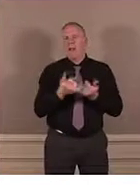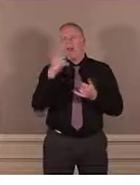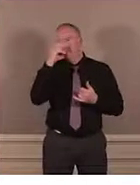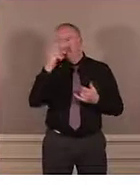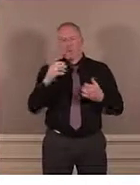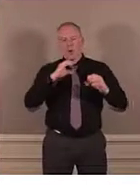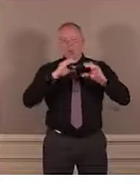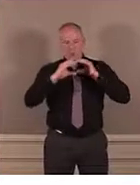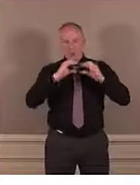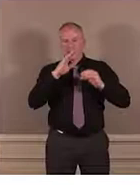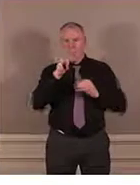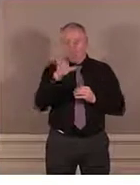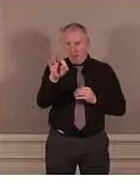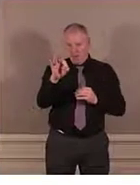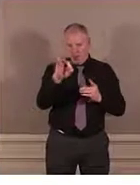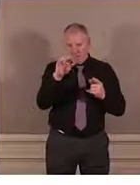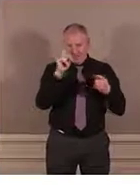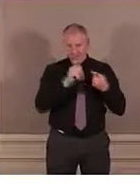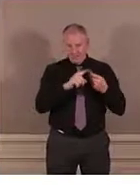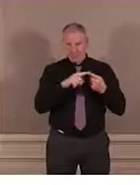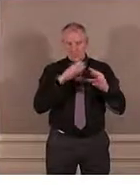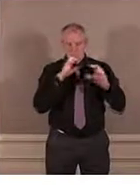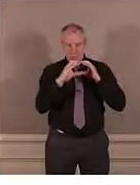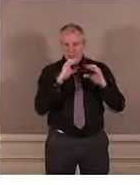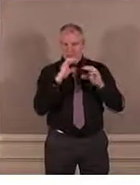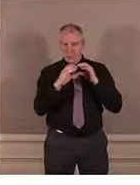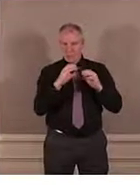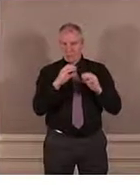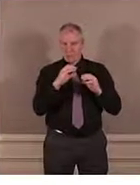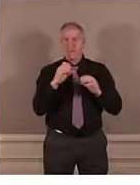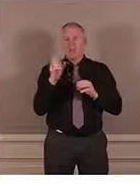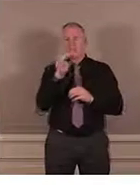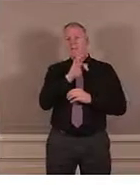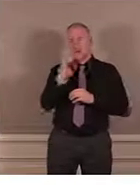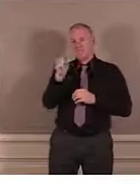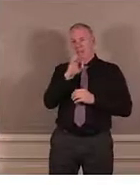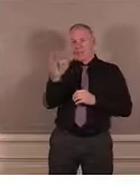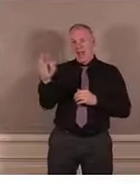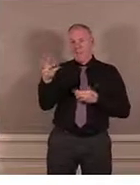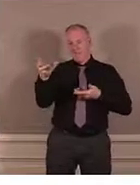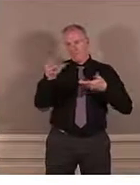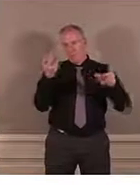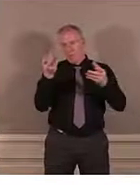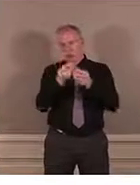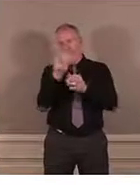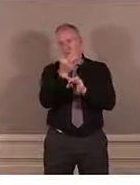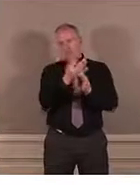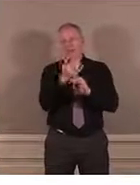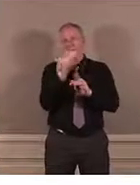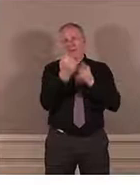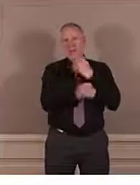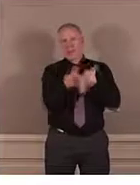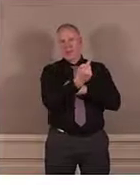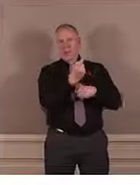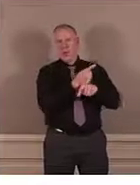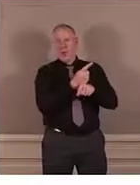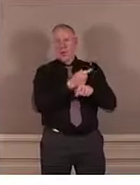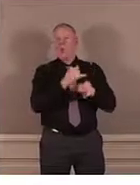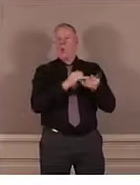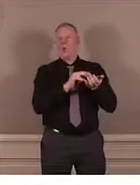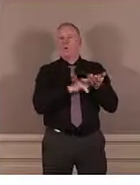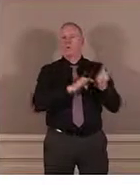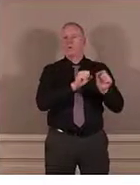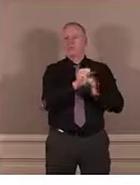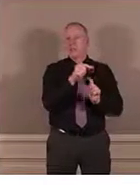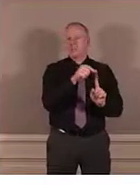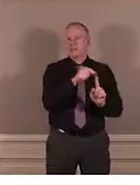a communication log that facilitated communication between staff and family Whenever there was an issue to do with the user, this